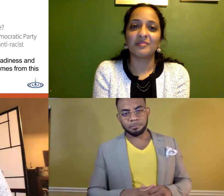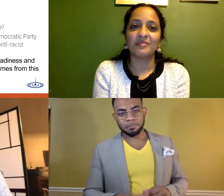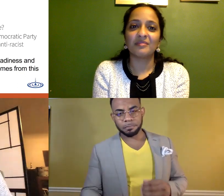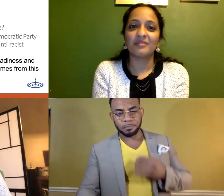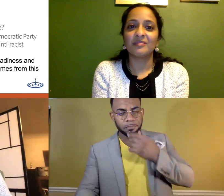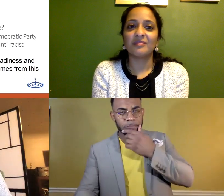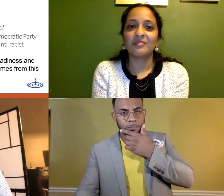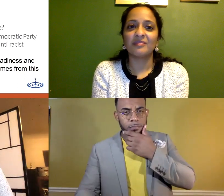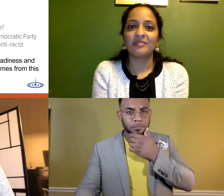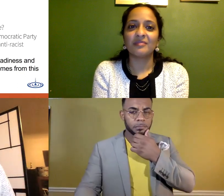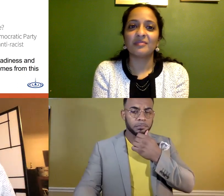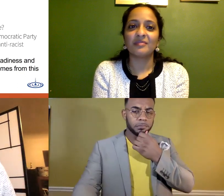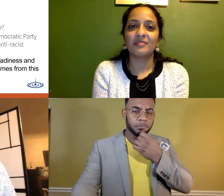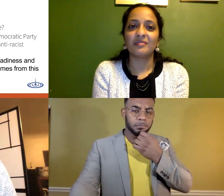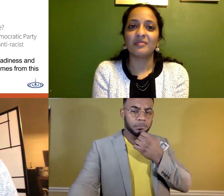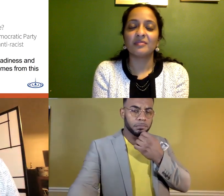It's